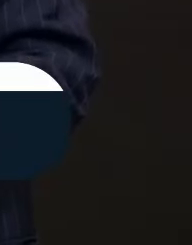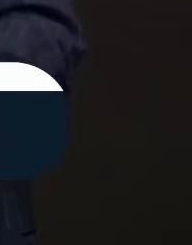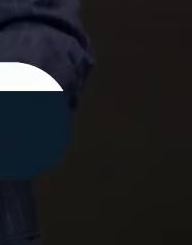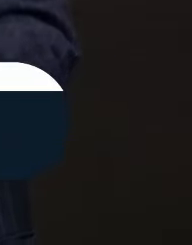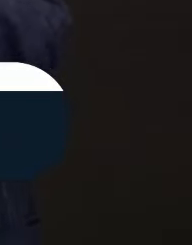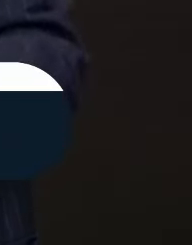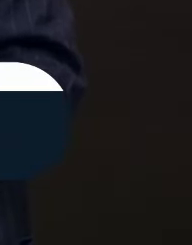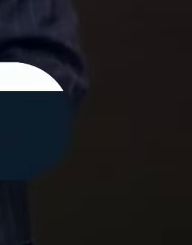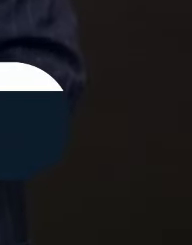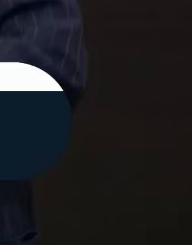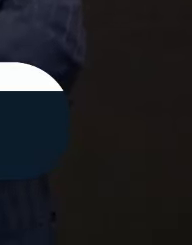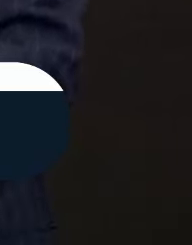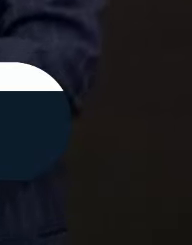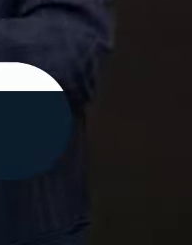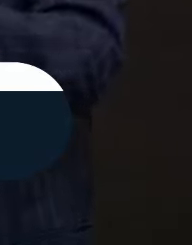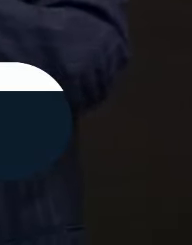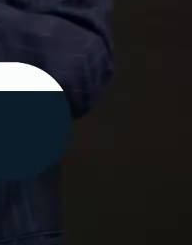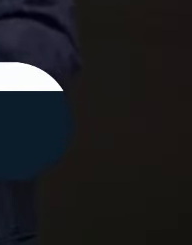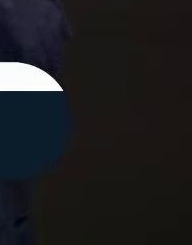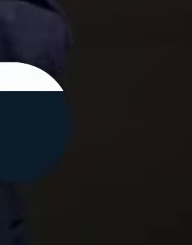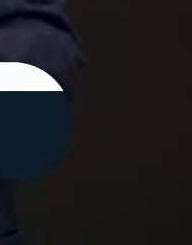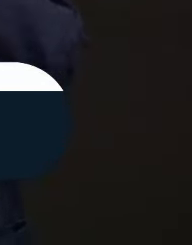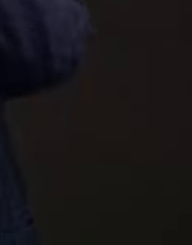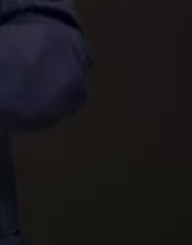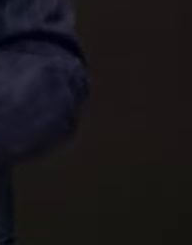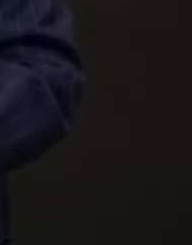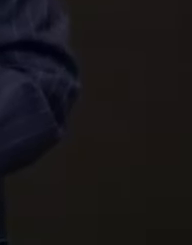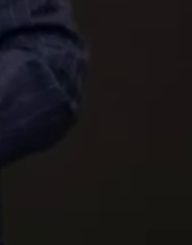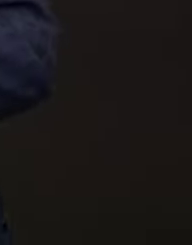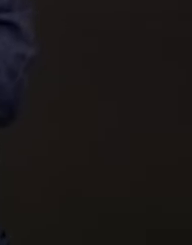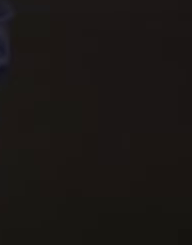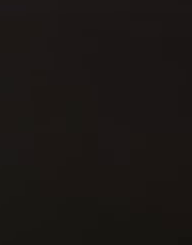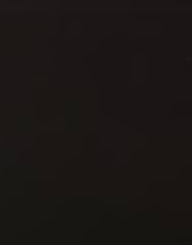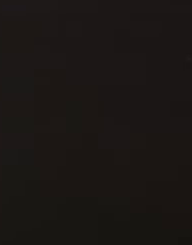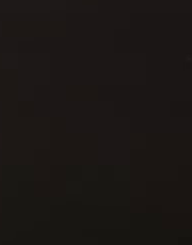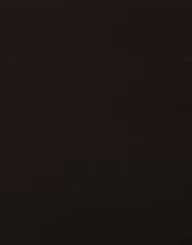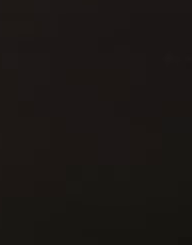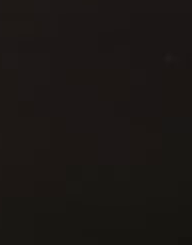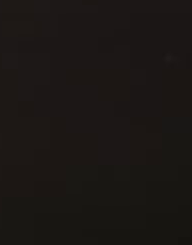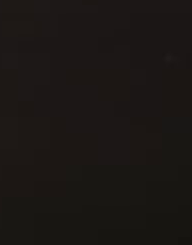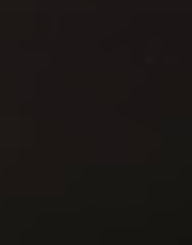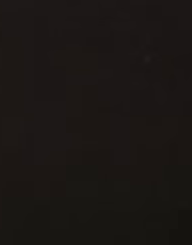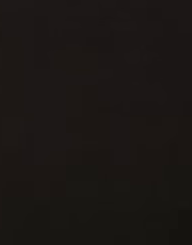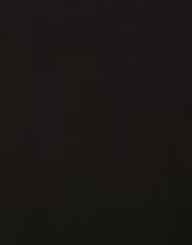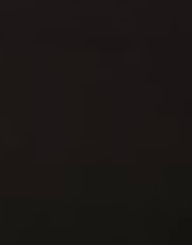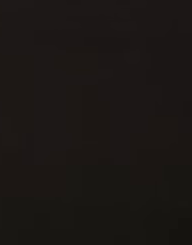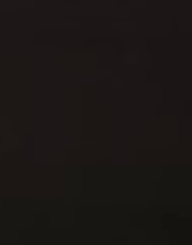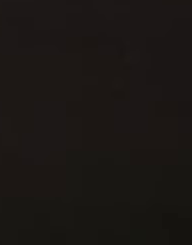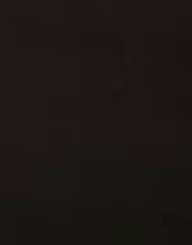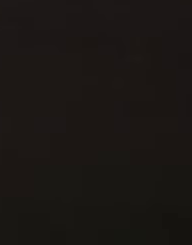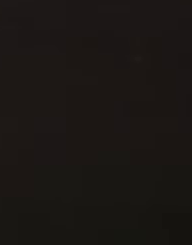our prayers, our requests will be granted by grace through faith. And it says, "And that not